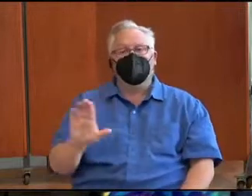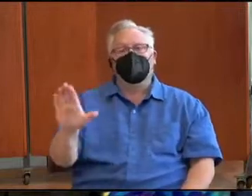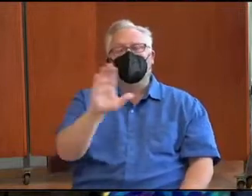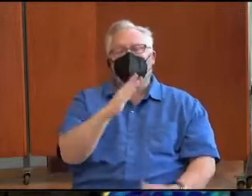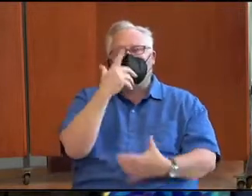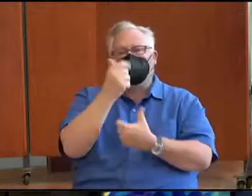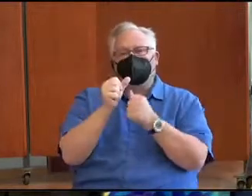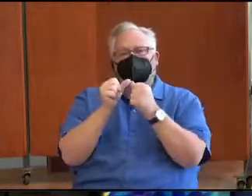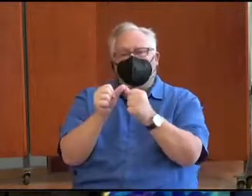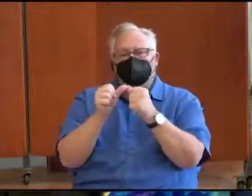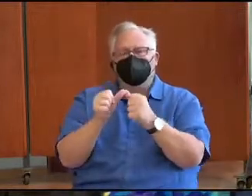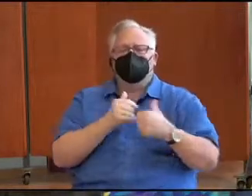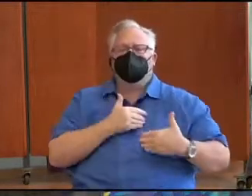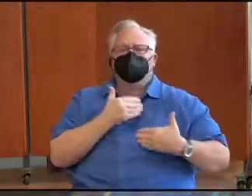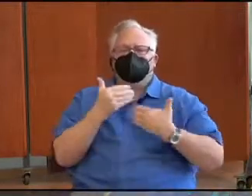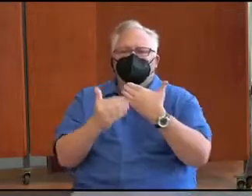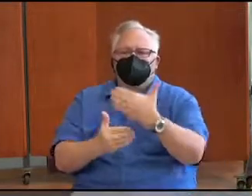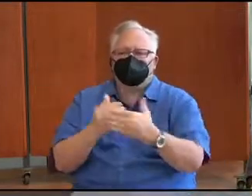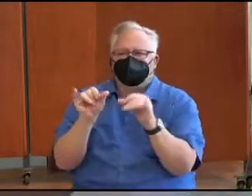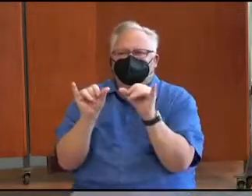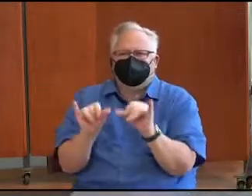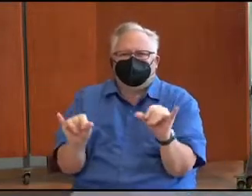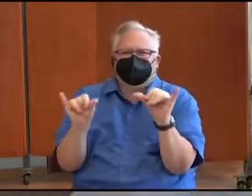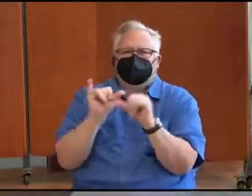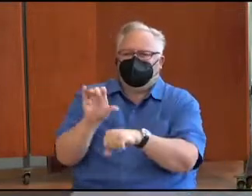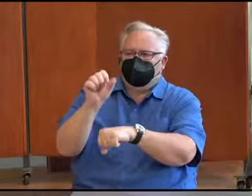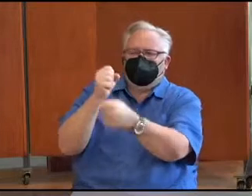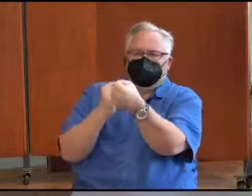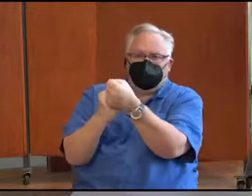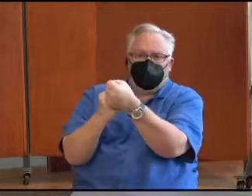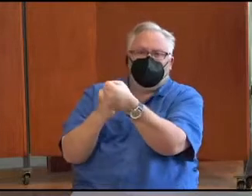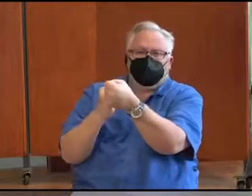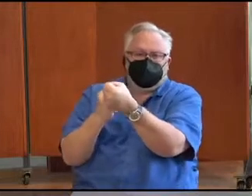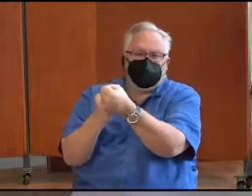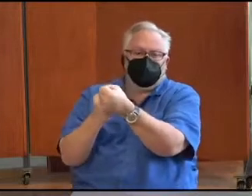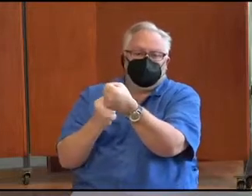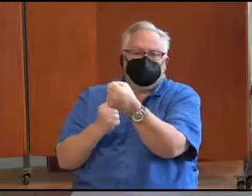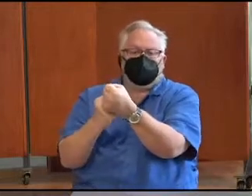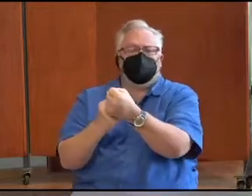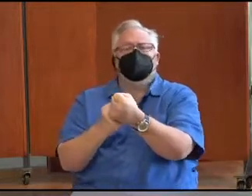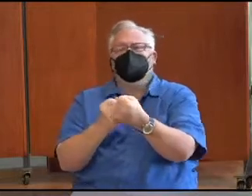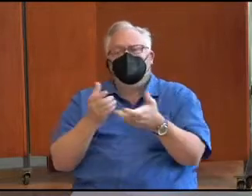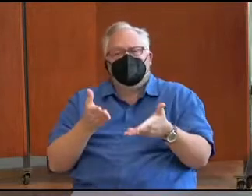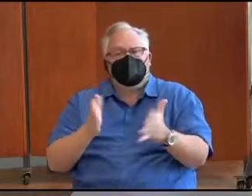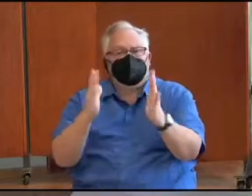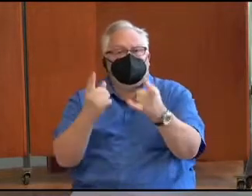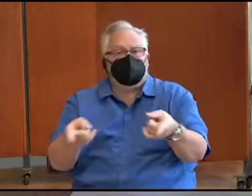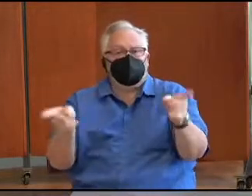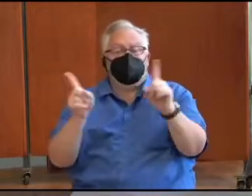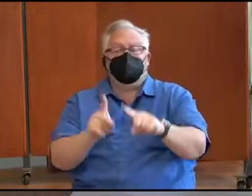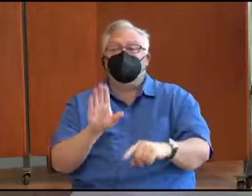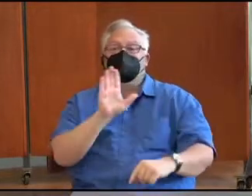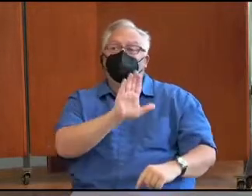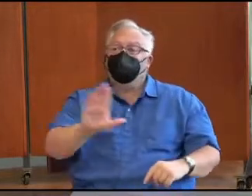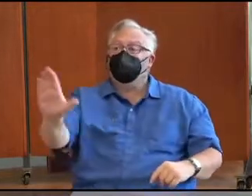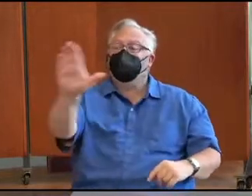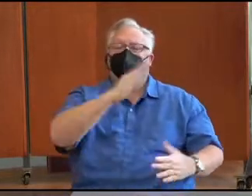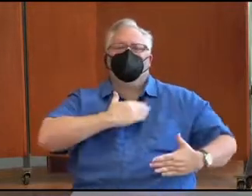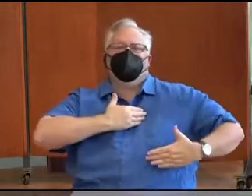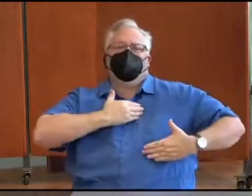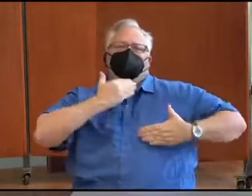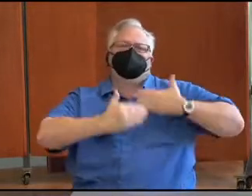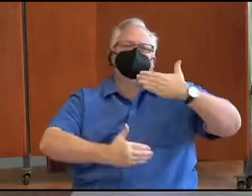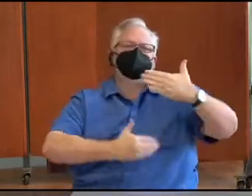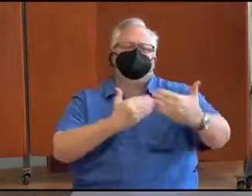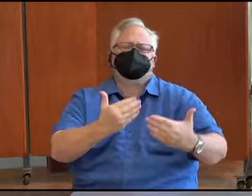consistent support makes that possible. I thank you from the bottom of my heart for your generosity. And I want you to